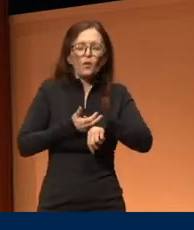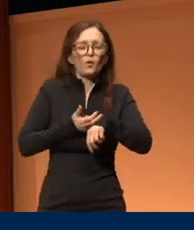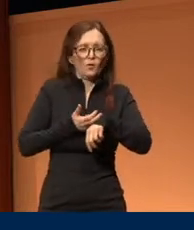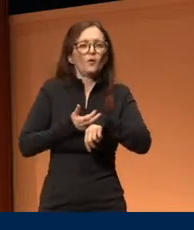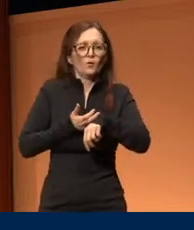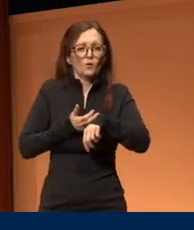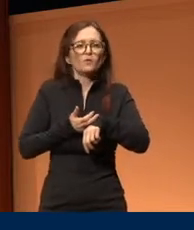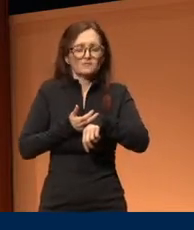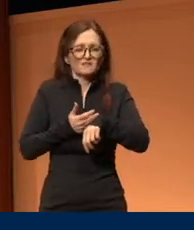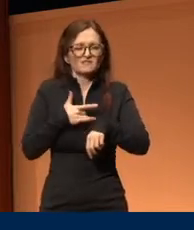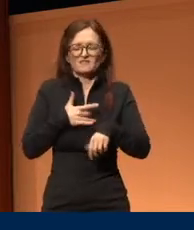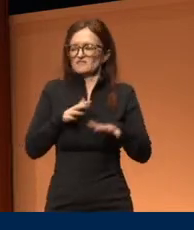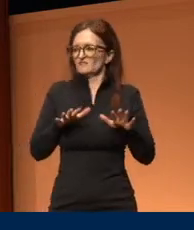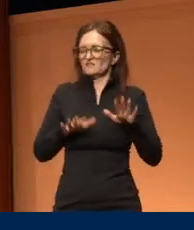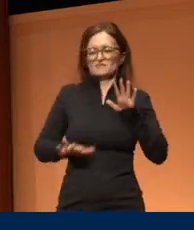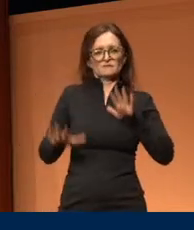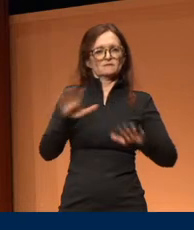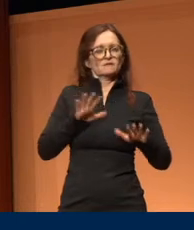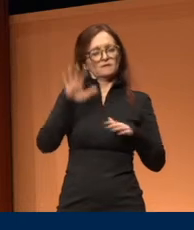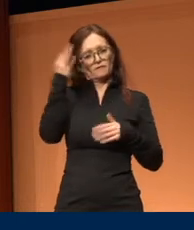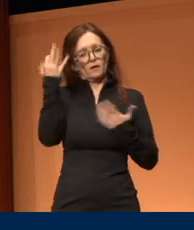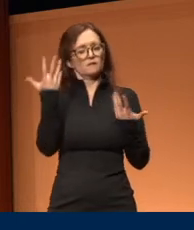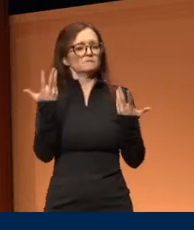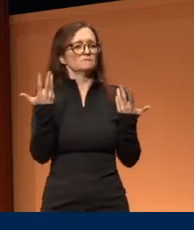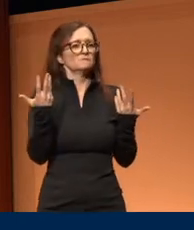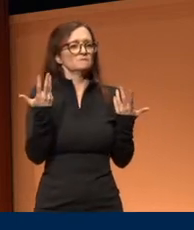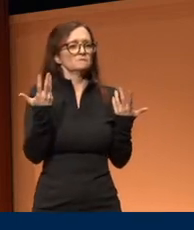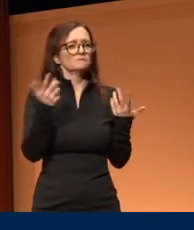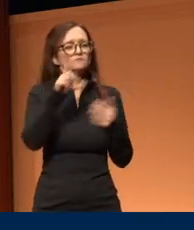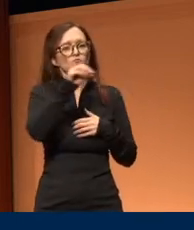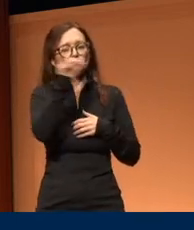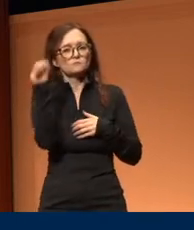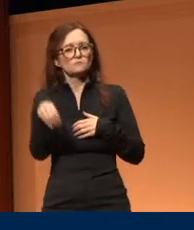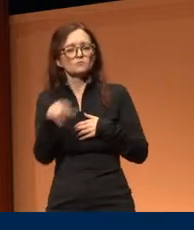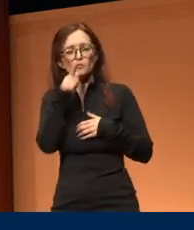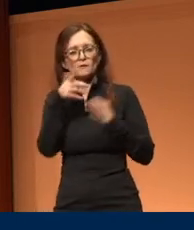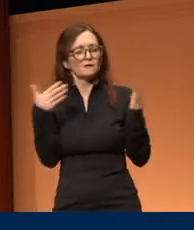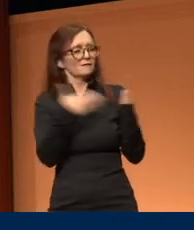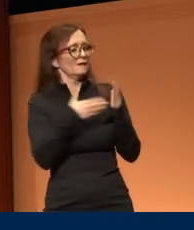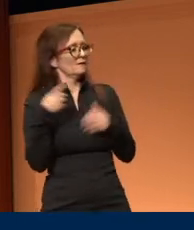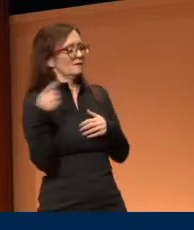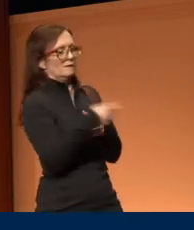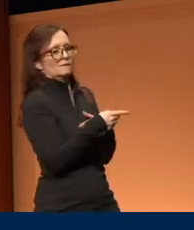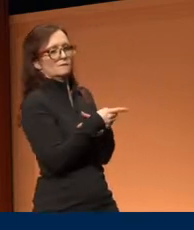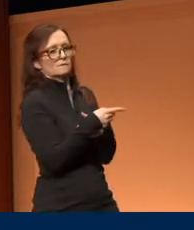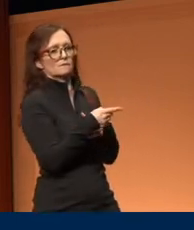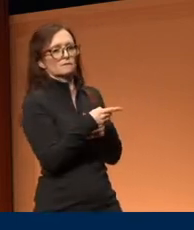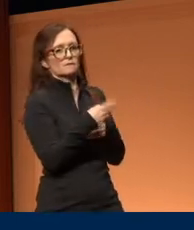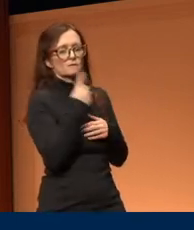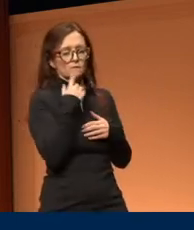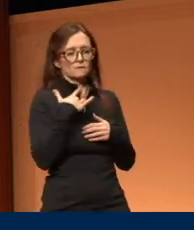also because in the French context, you know, the 20% who opposed euthanasia and assisted dying